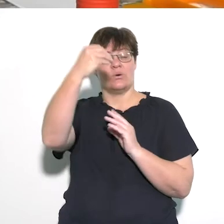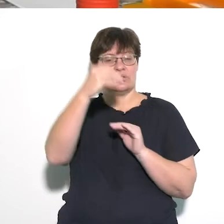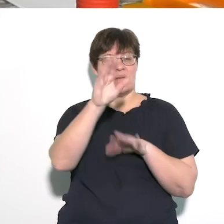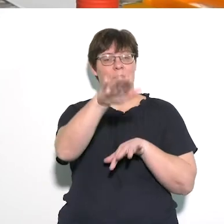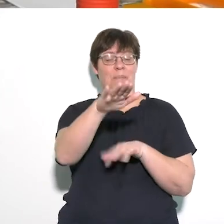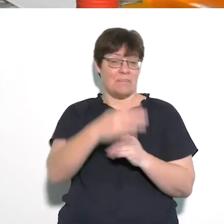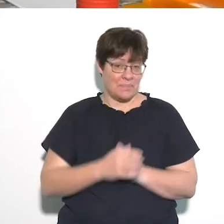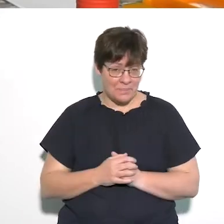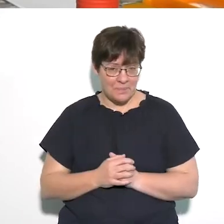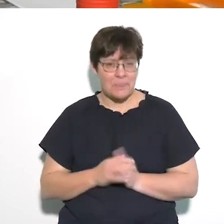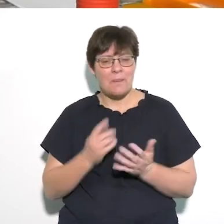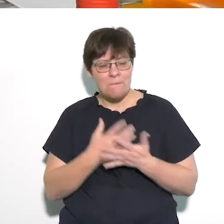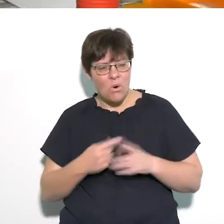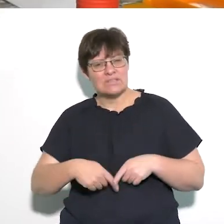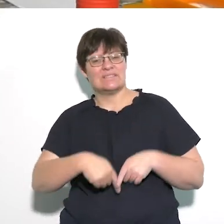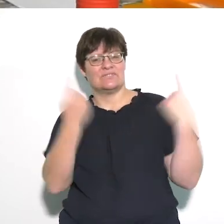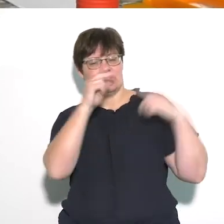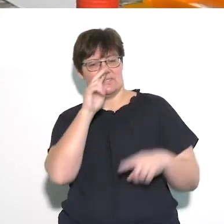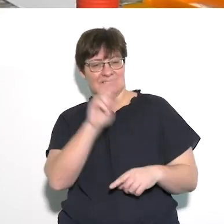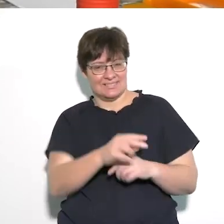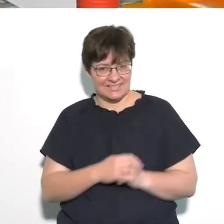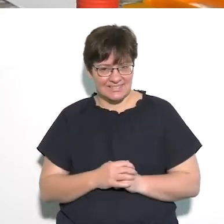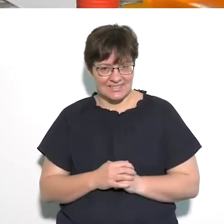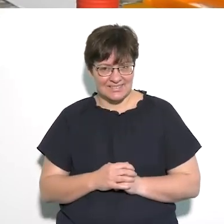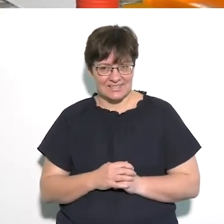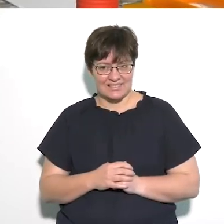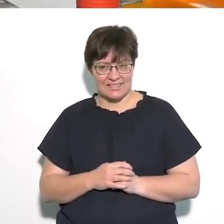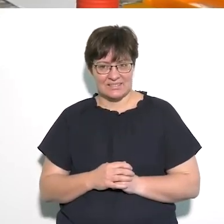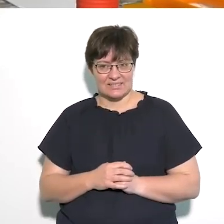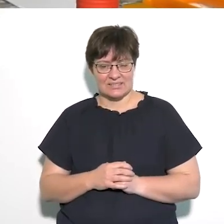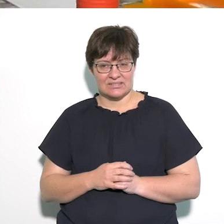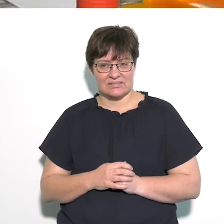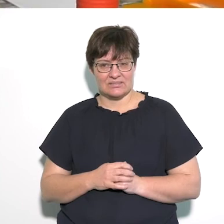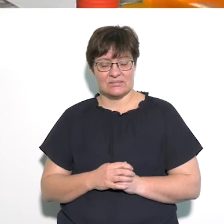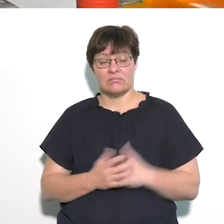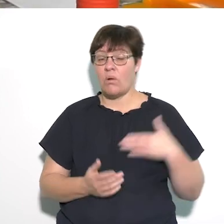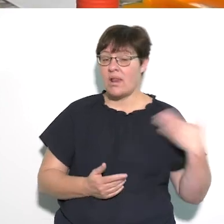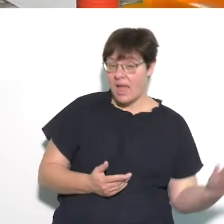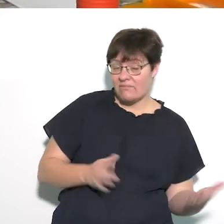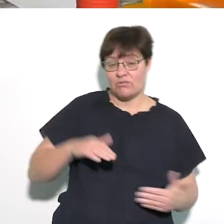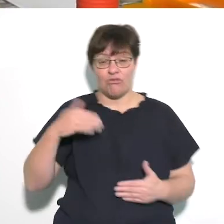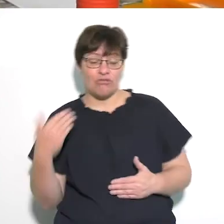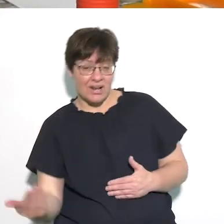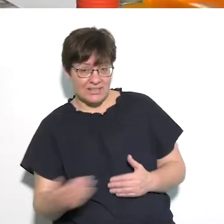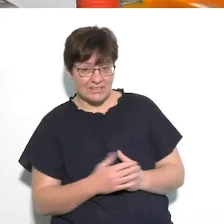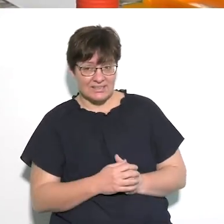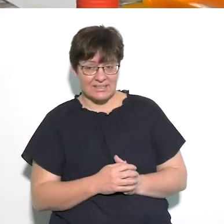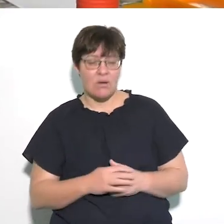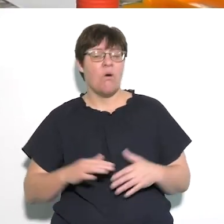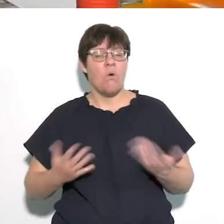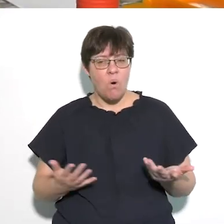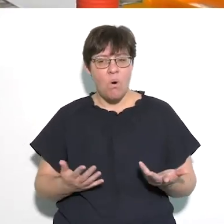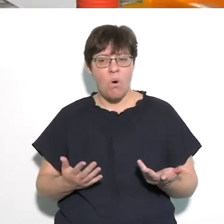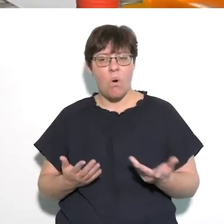bit out of the piece of paper to create a different scene. You can have the piece of paper, the shadow on the left-hand side, or you want it